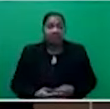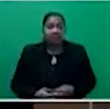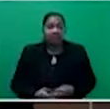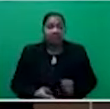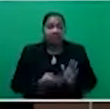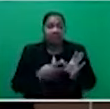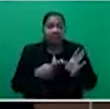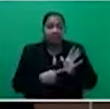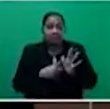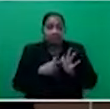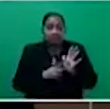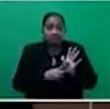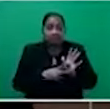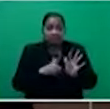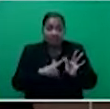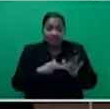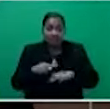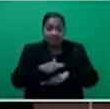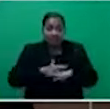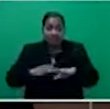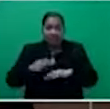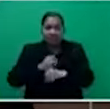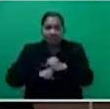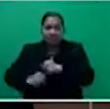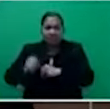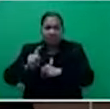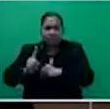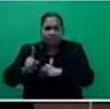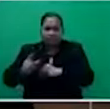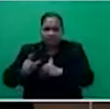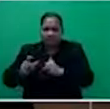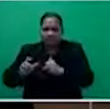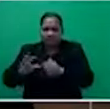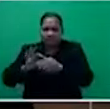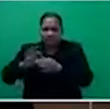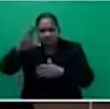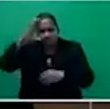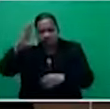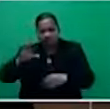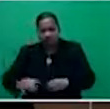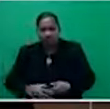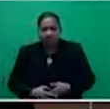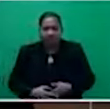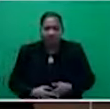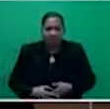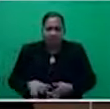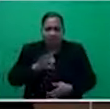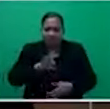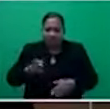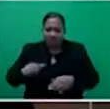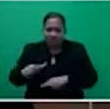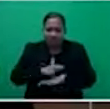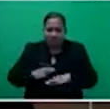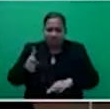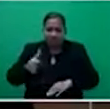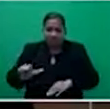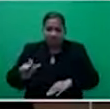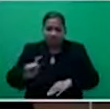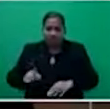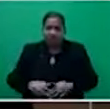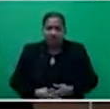to become nationalized, and the land use across the board without the landowner's consent, that hurts